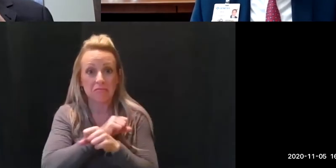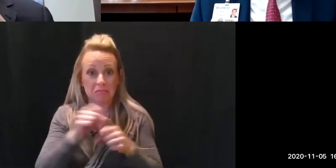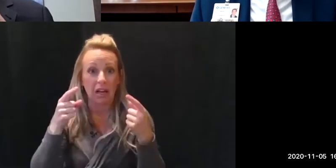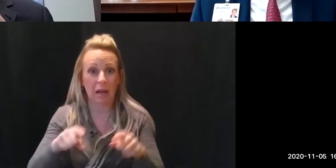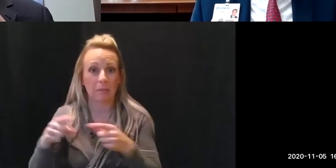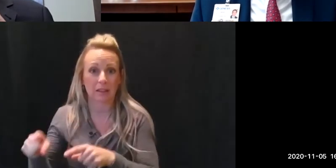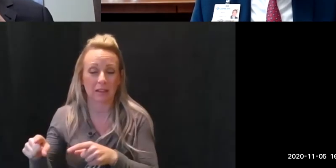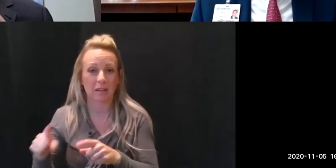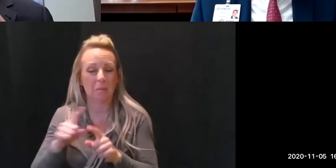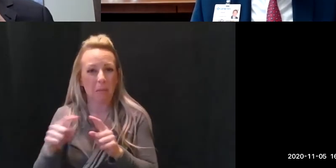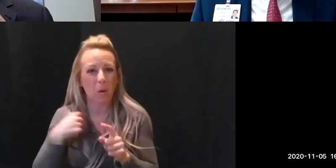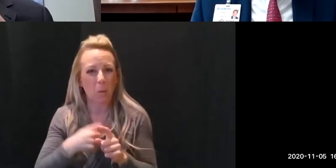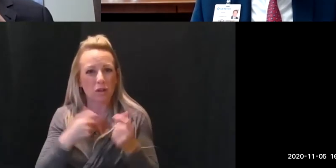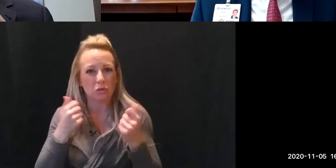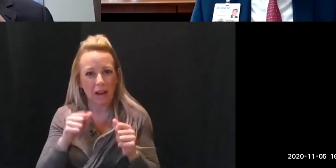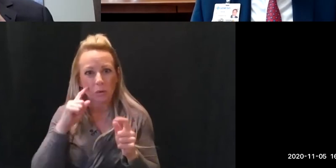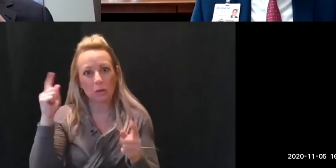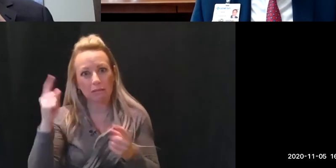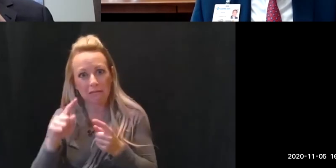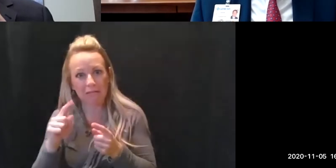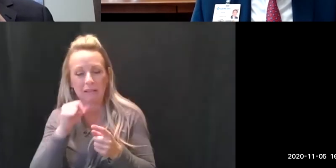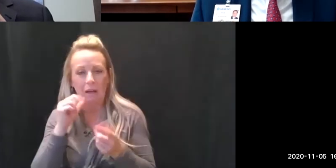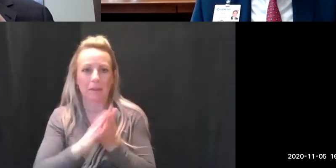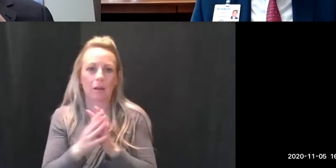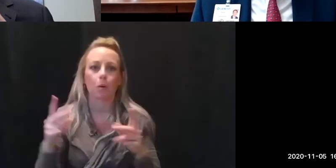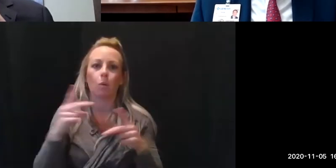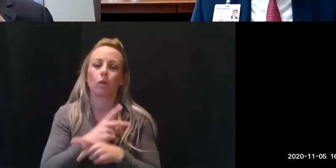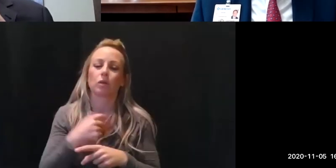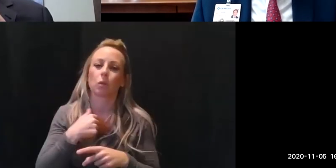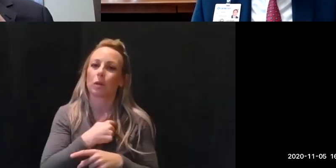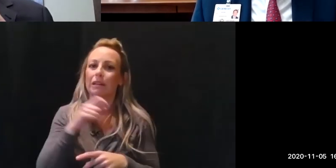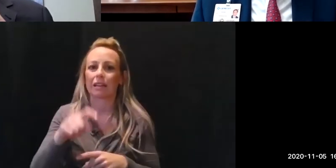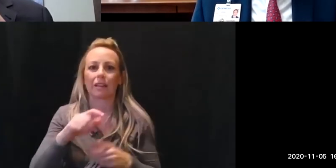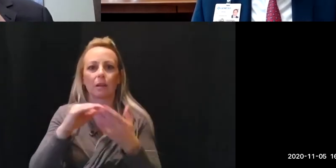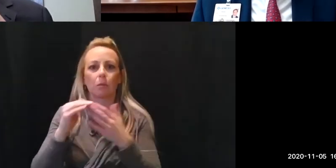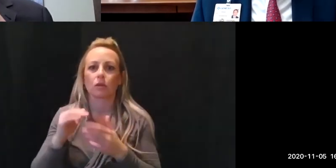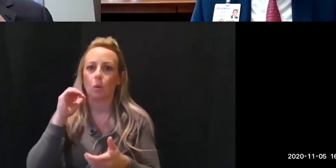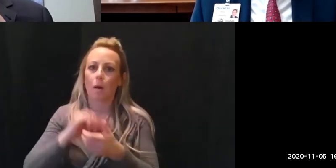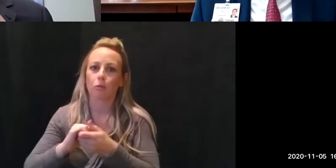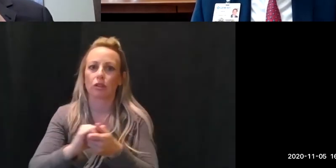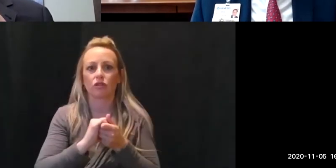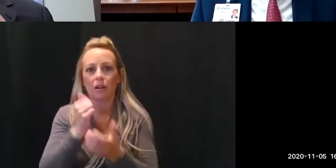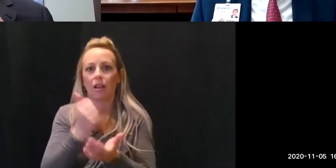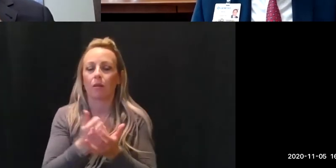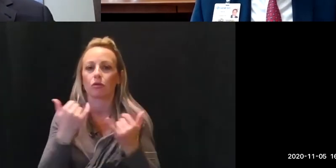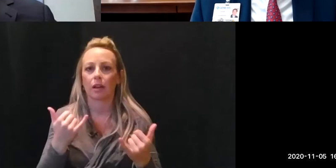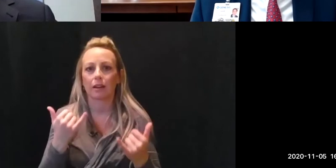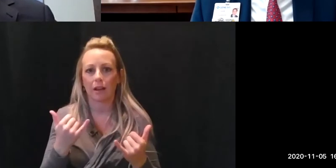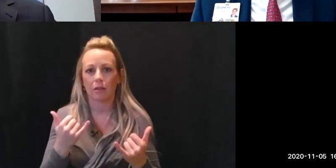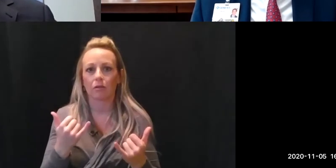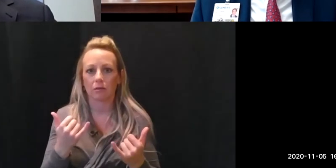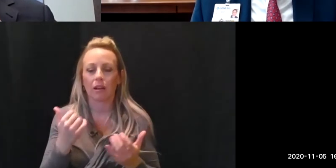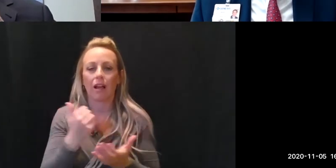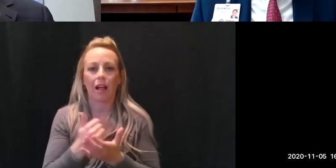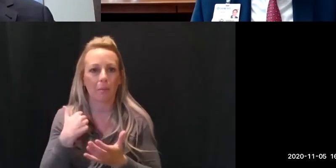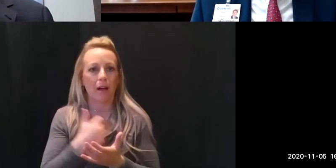them versus having them get worse. So we need the community's cooperation and help right now. Help us